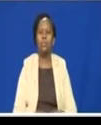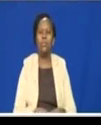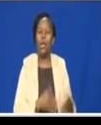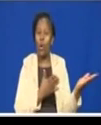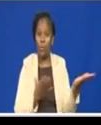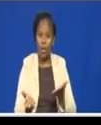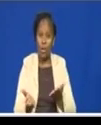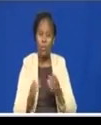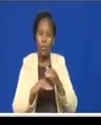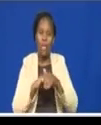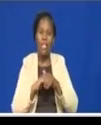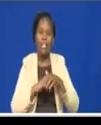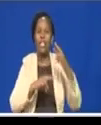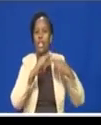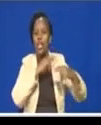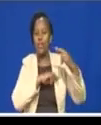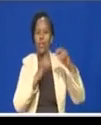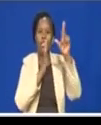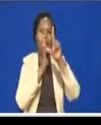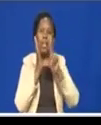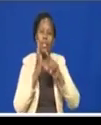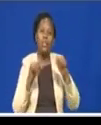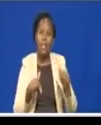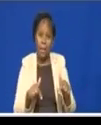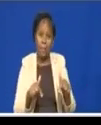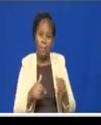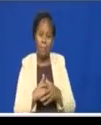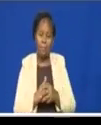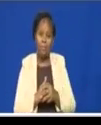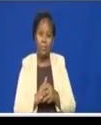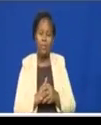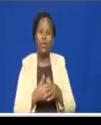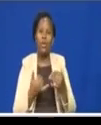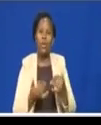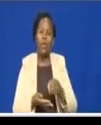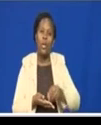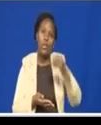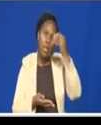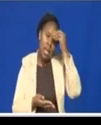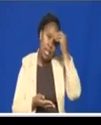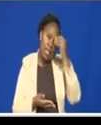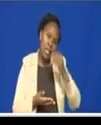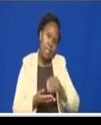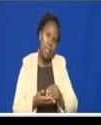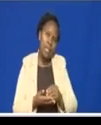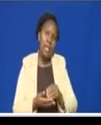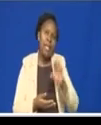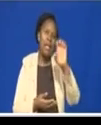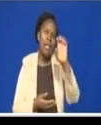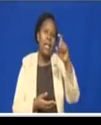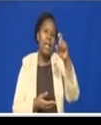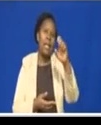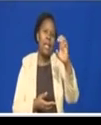Welcome to our English revision lesson today. We are going to look at an excerpt.